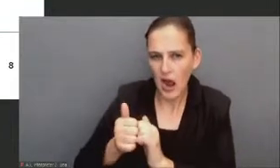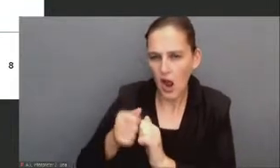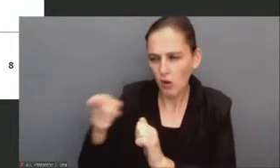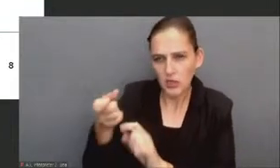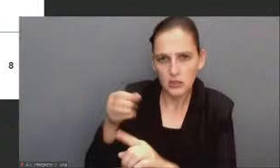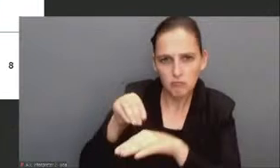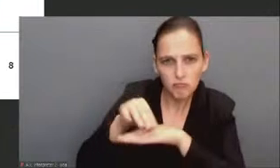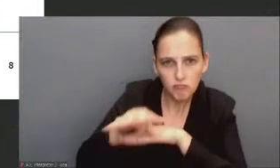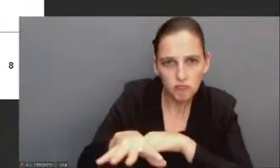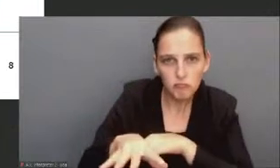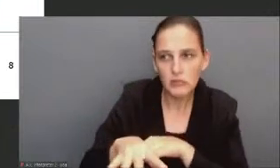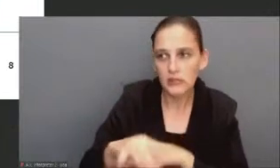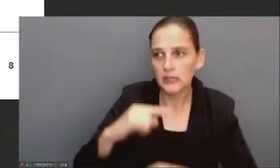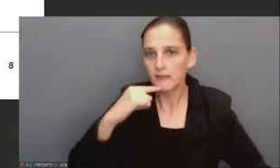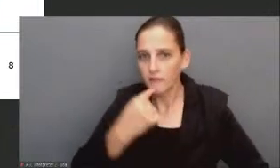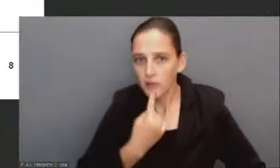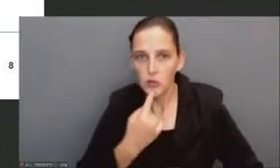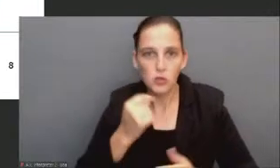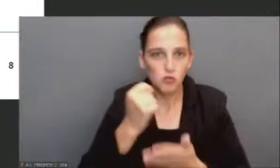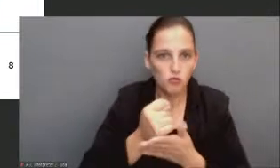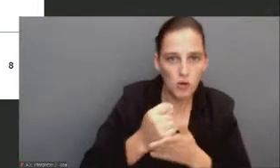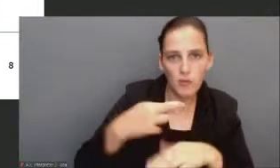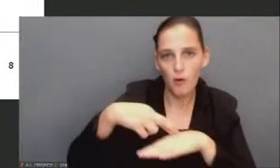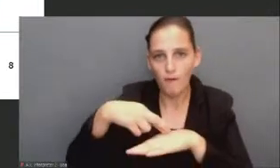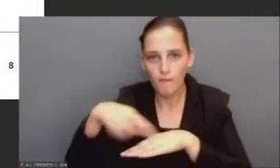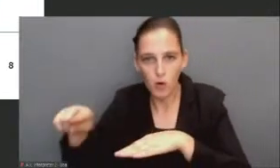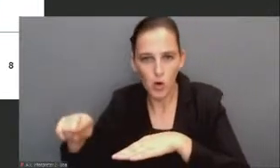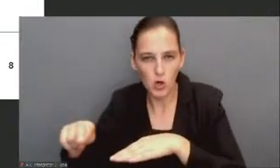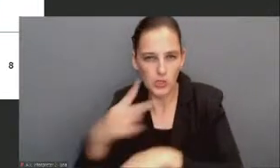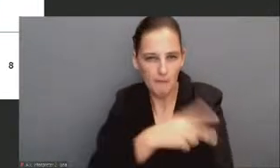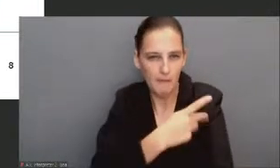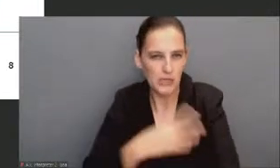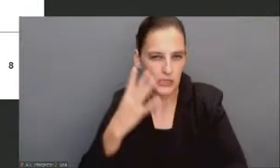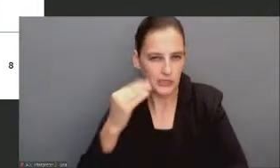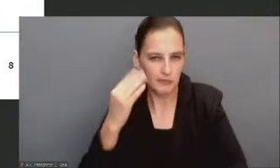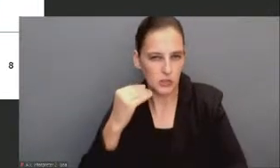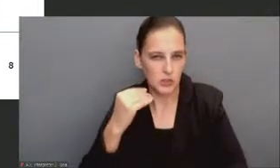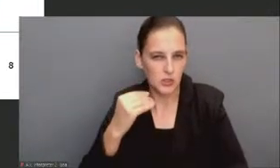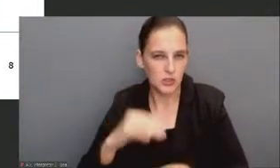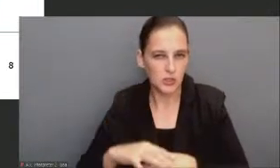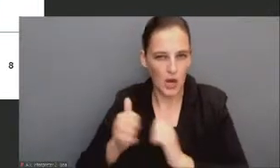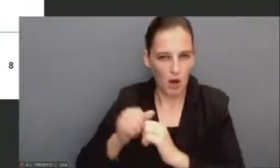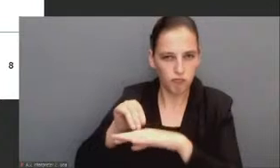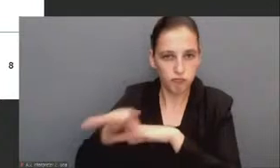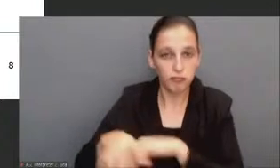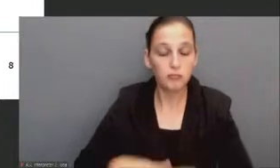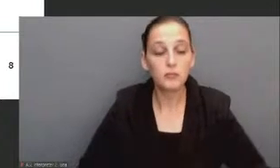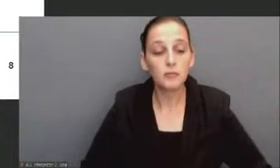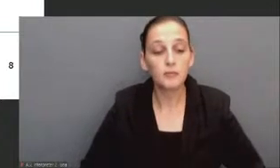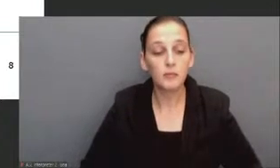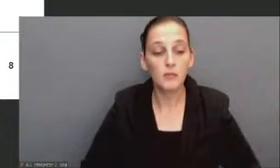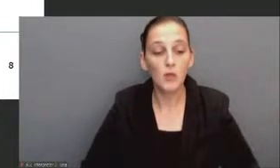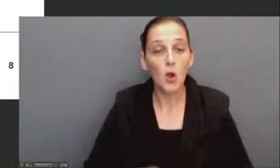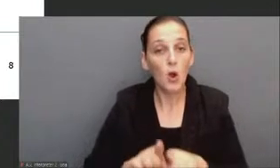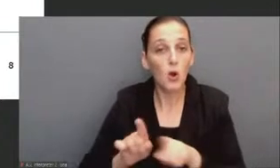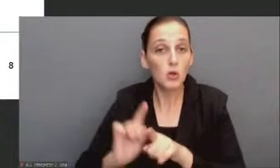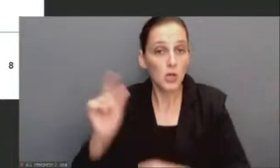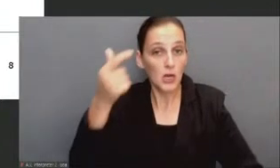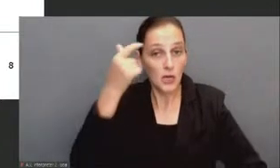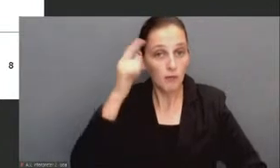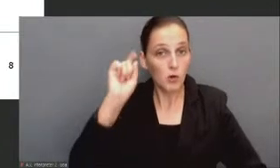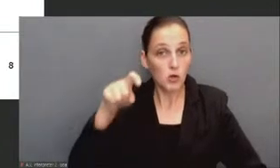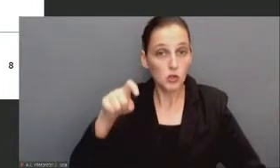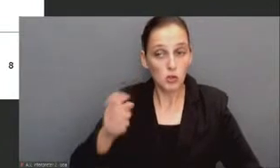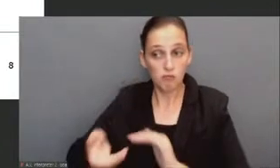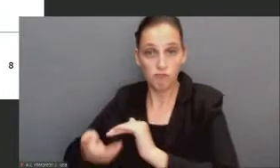treatment and referral patterns, and patient experience. And the government should also promote private-public partnerships to advance